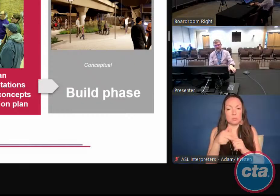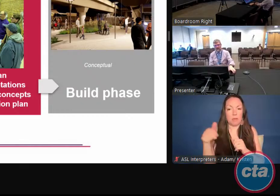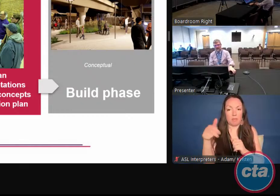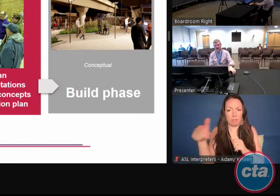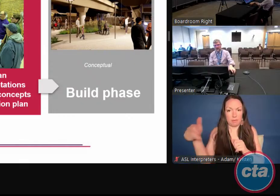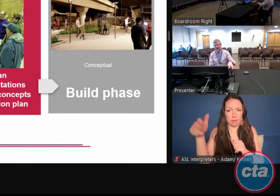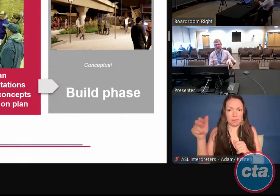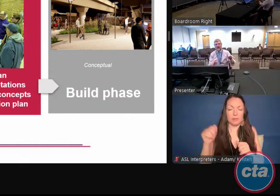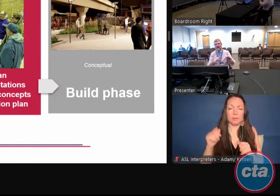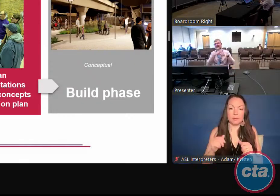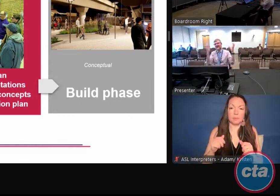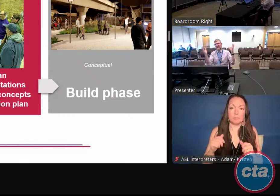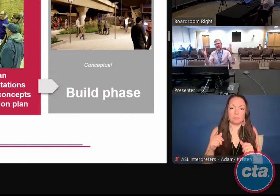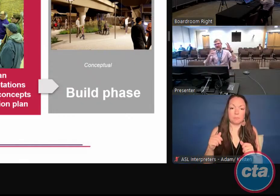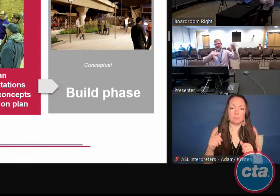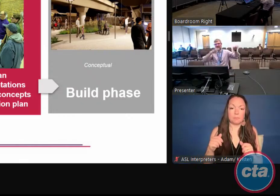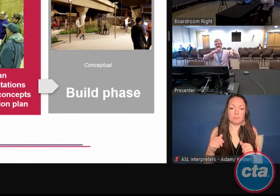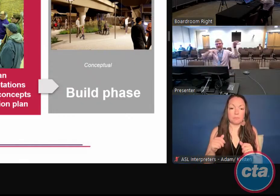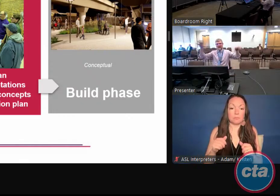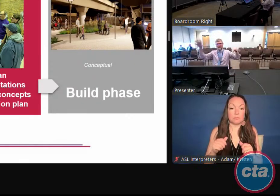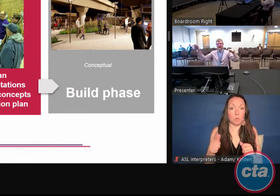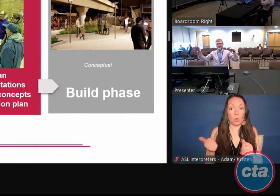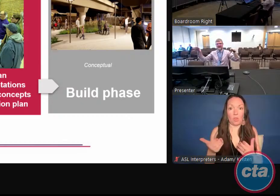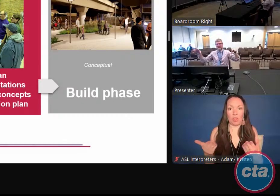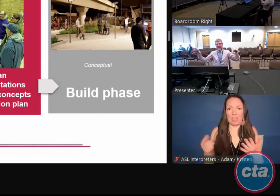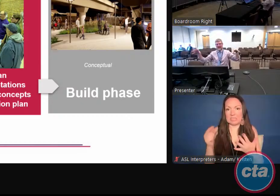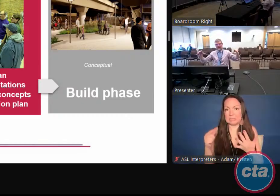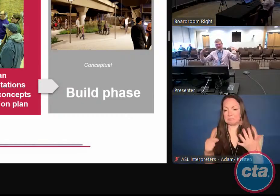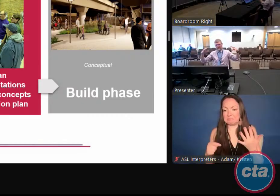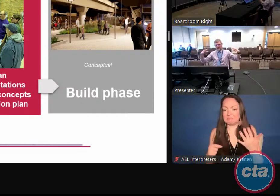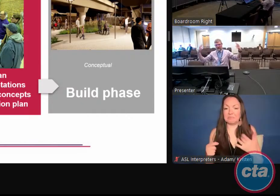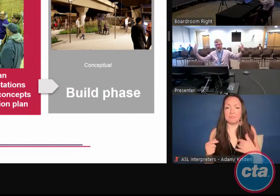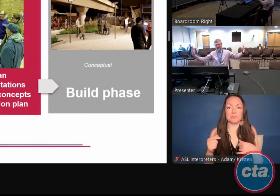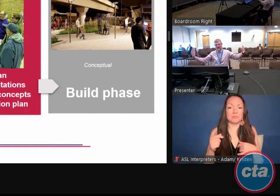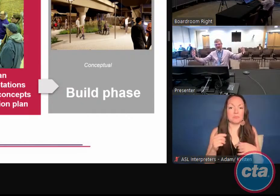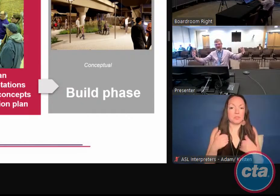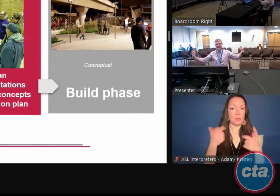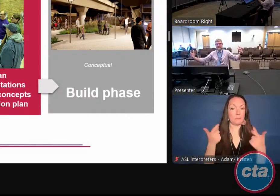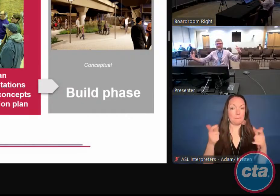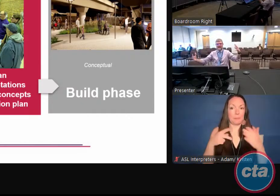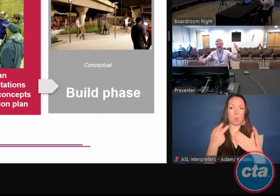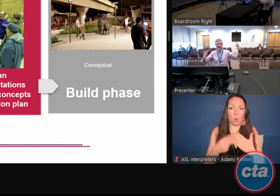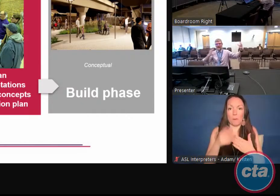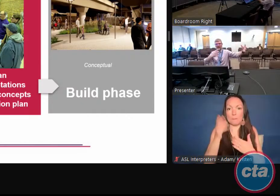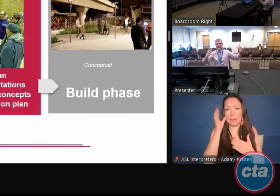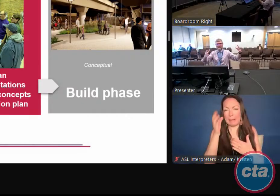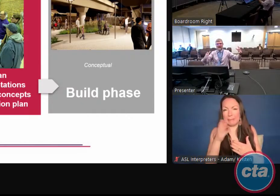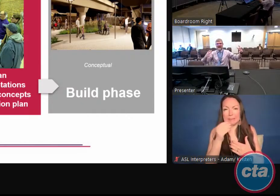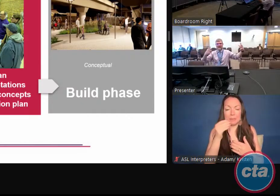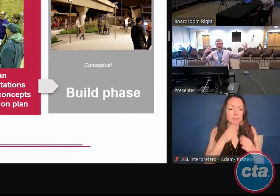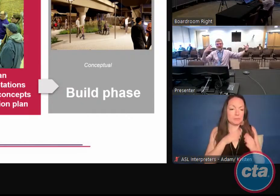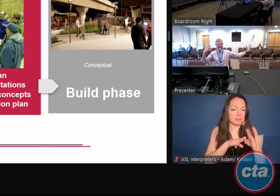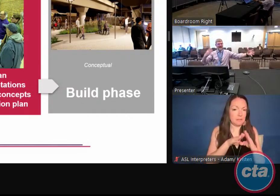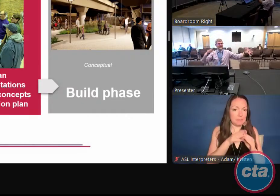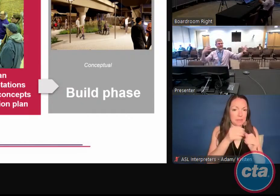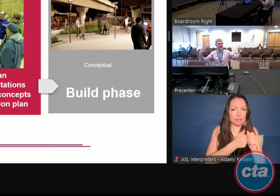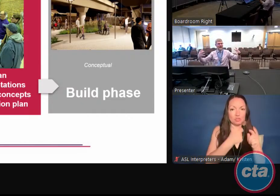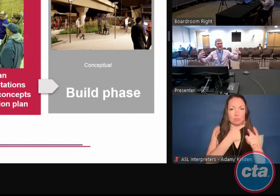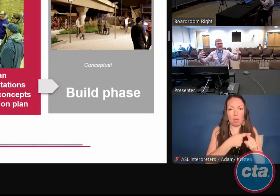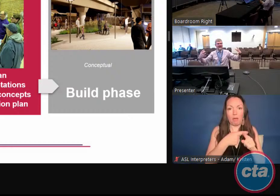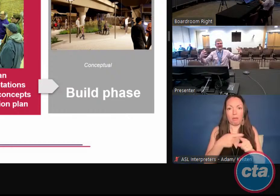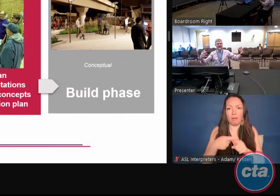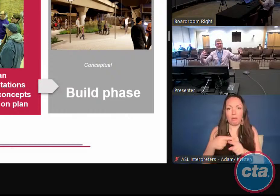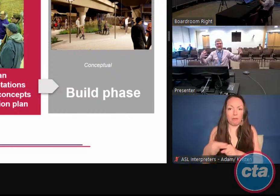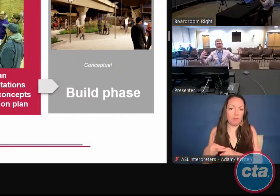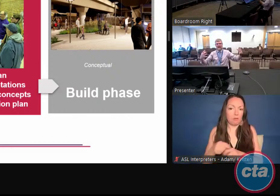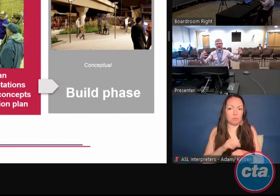that, it was like, we want all these other little things in microbursts. And so we came out with this big program of concepts and development block by block, and it was really densely